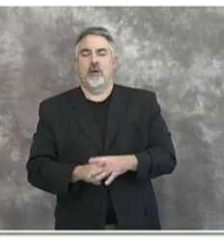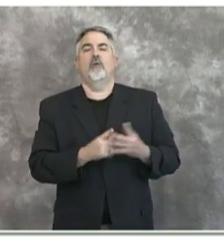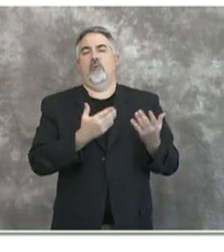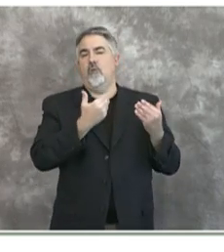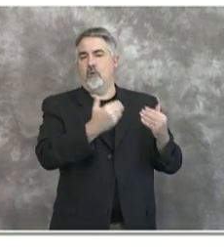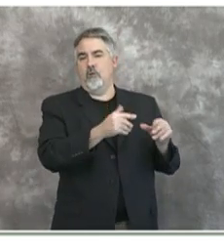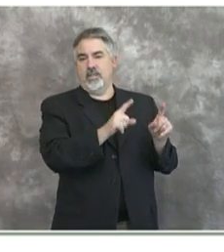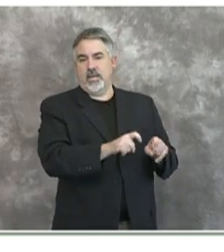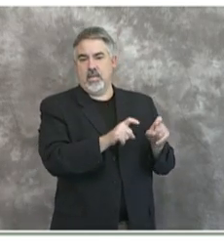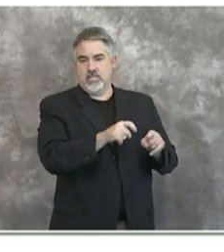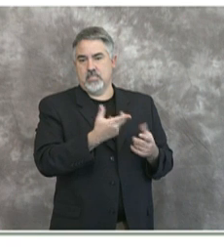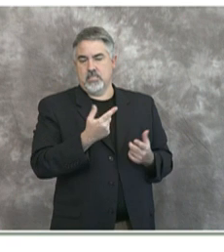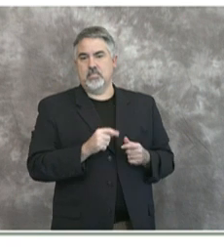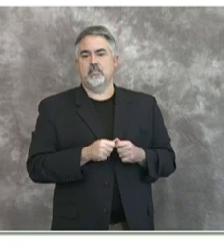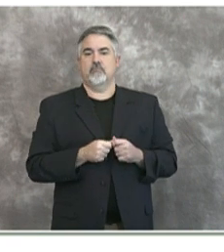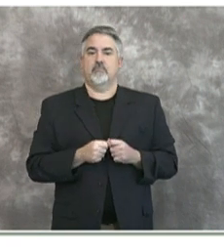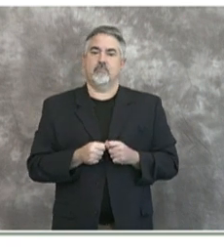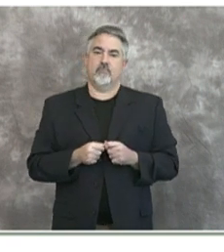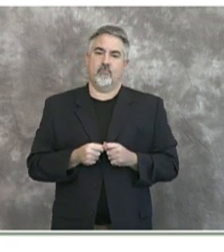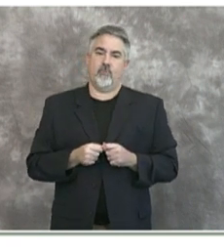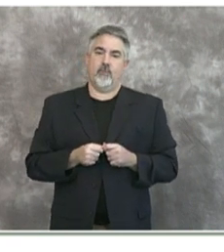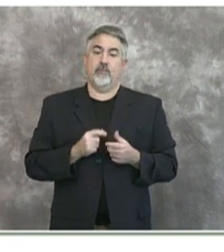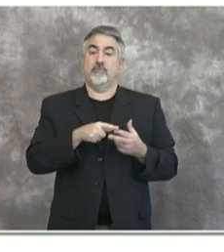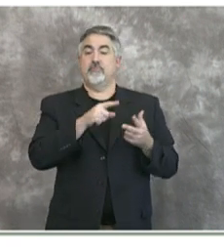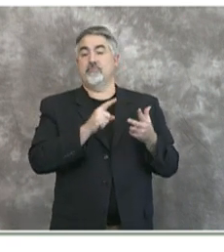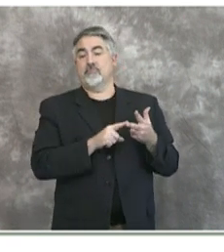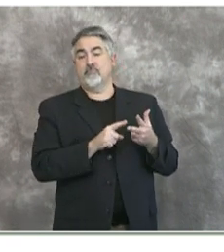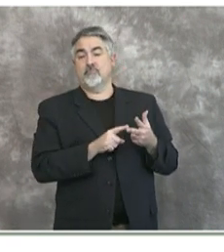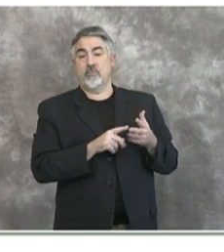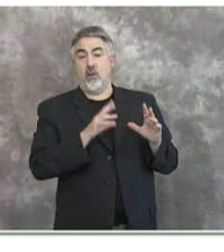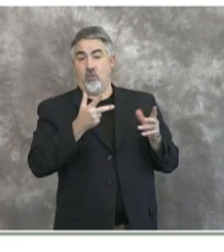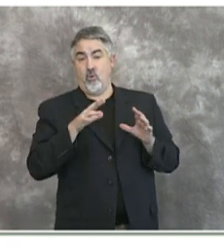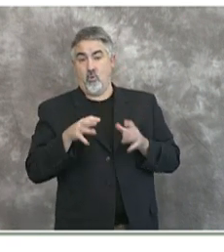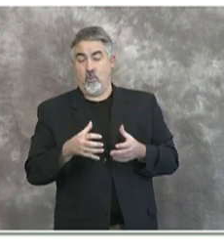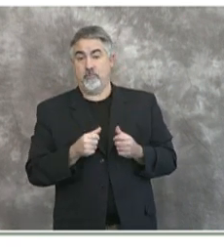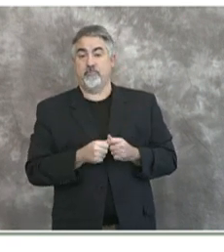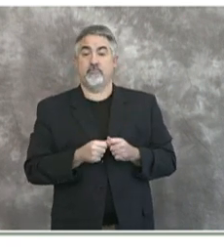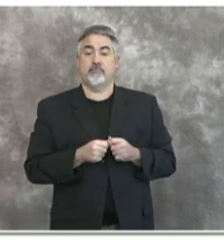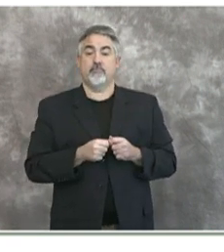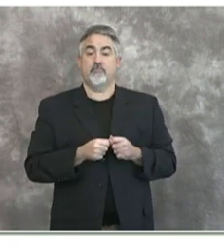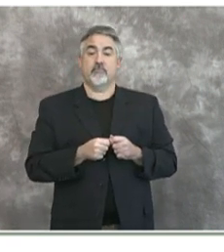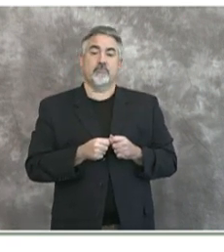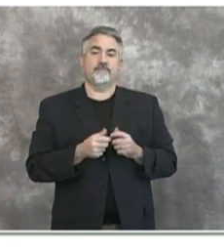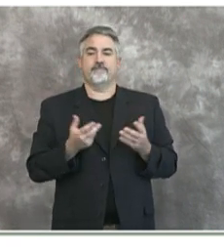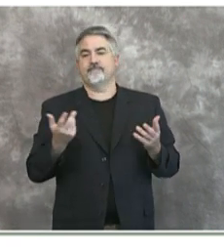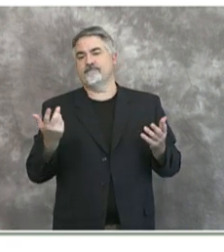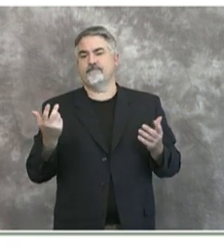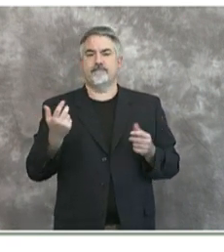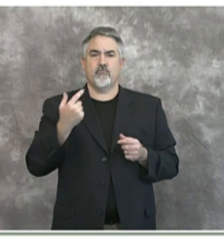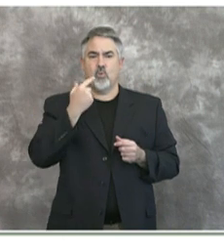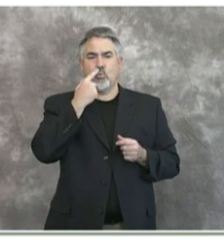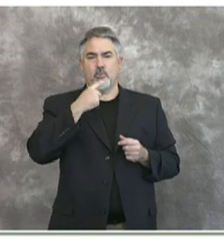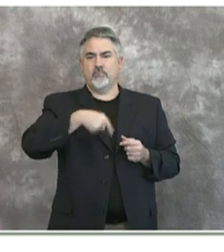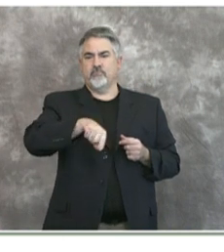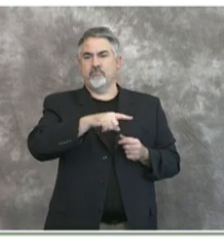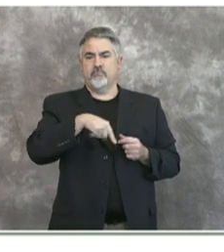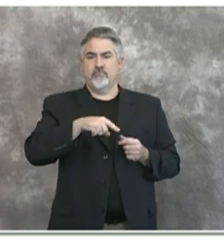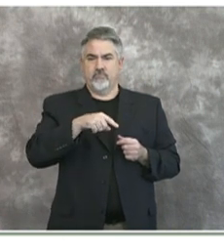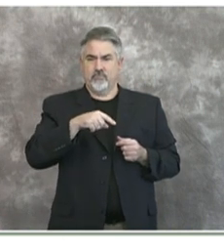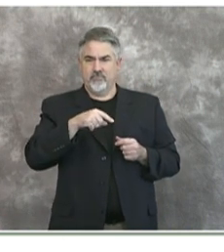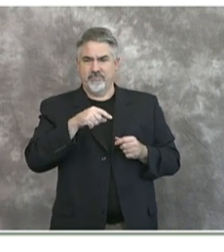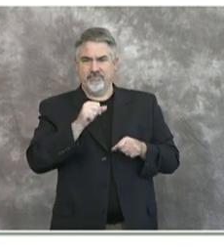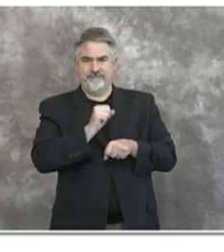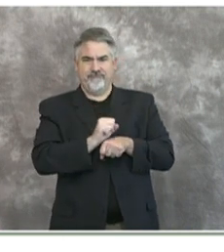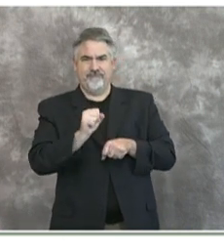with symptoms. Priority 3 includes critical infrastructure workers with symptoms,